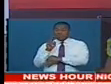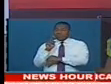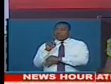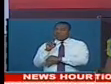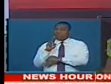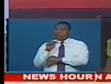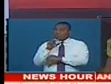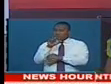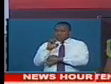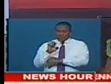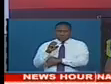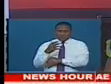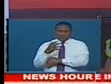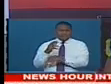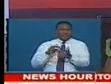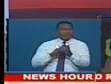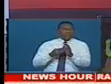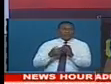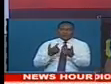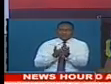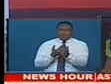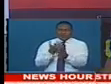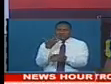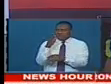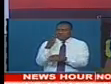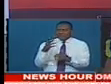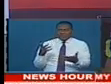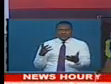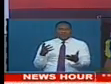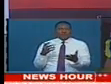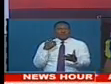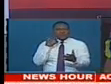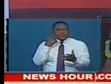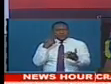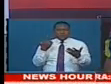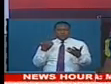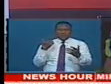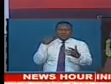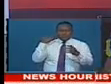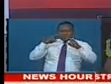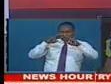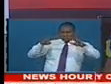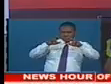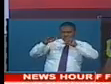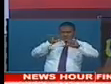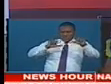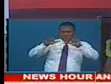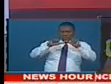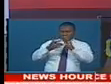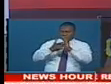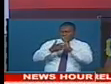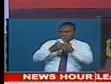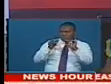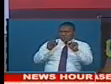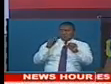This means Ghana has joined the club of prestigious countries that have been able to deploy radio scientific technology to detect the